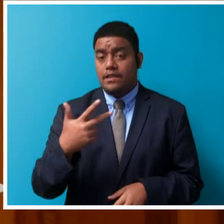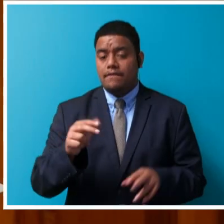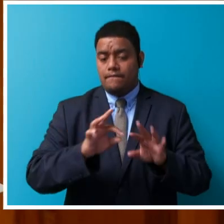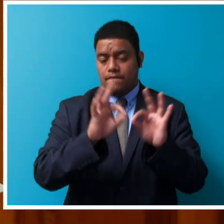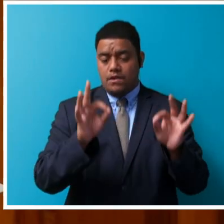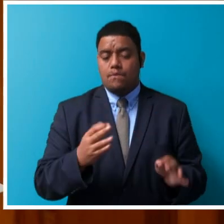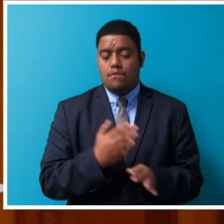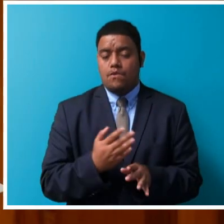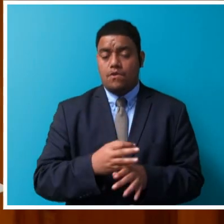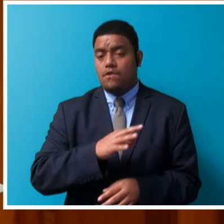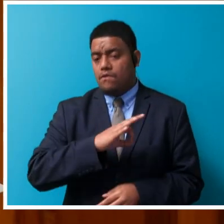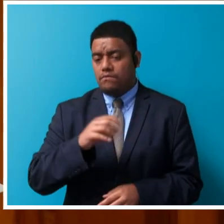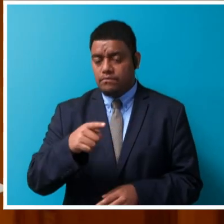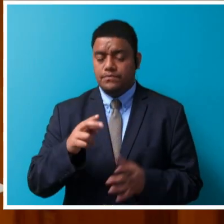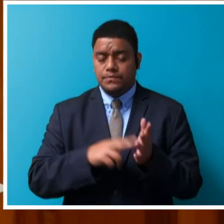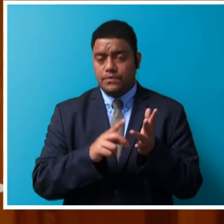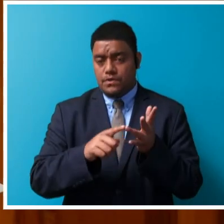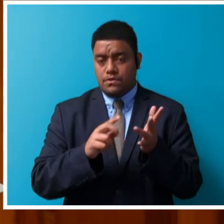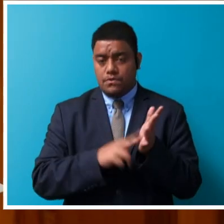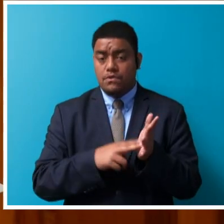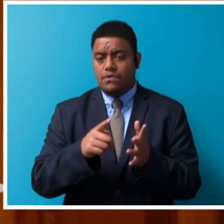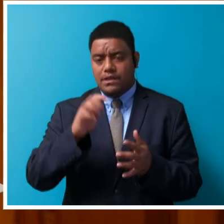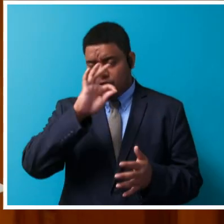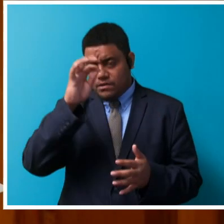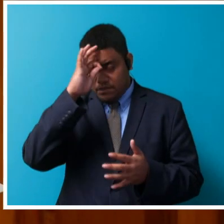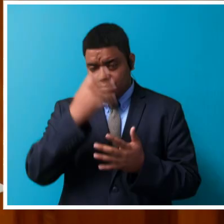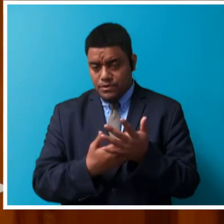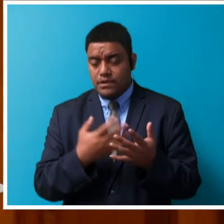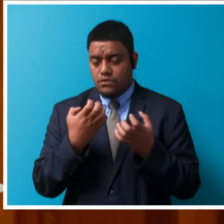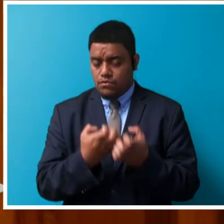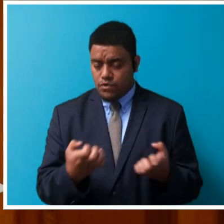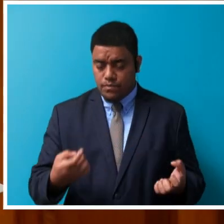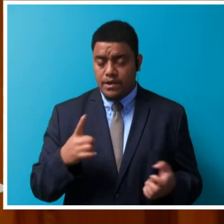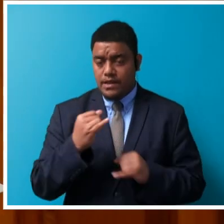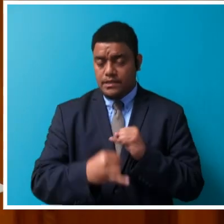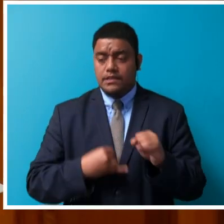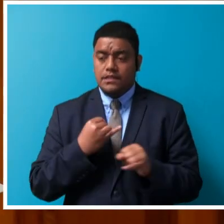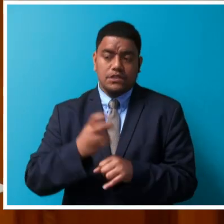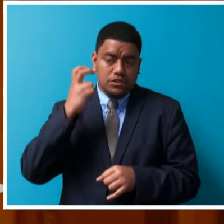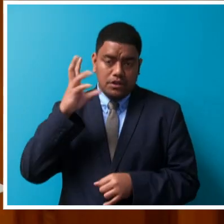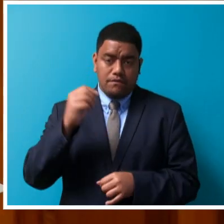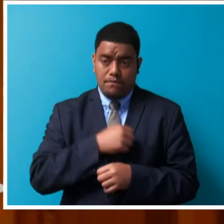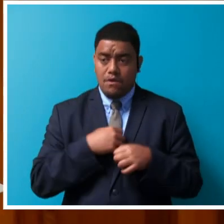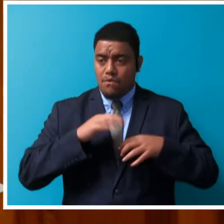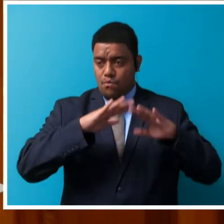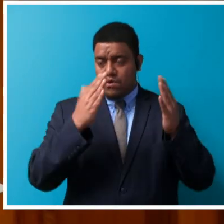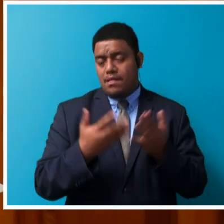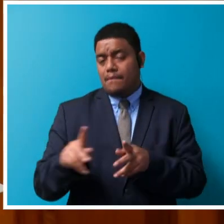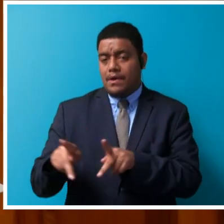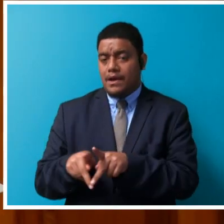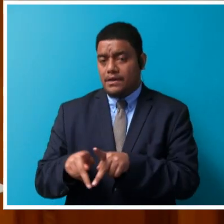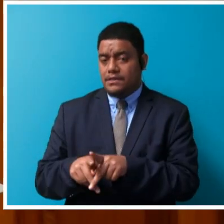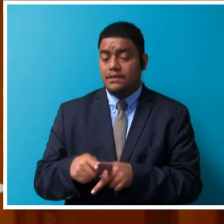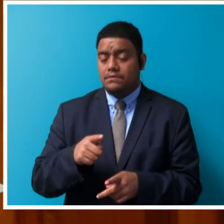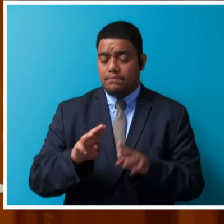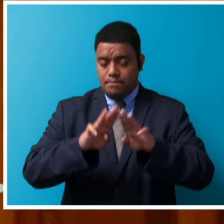captures non-cash contributions of technical expertise, equipment, and international training from our global allies. By mapping